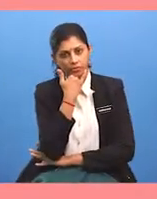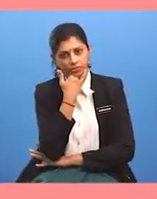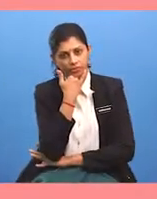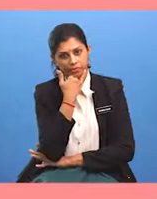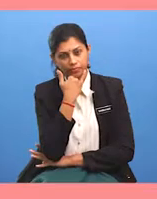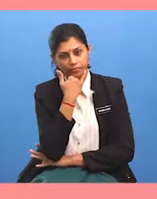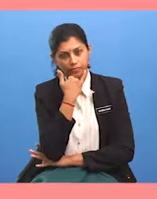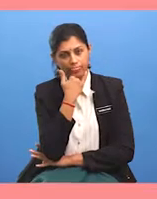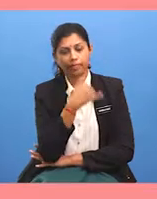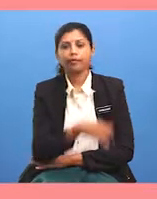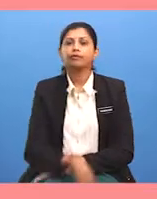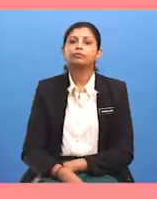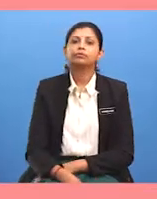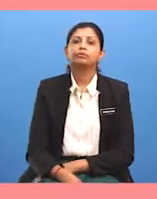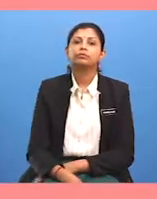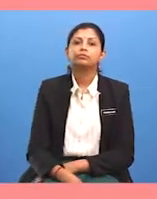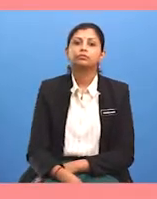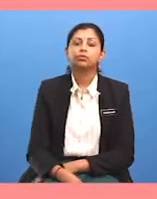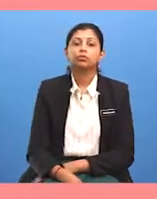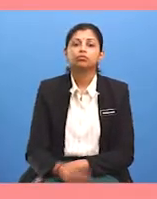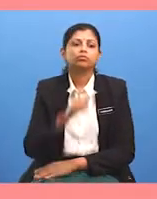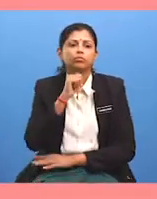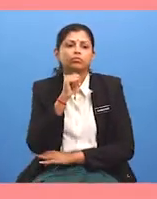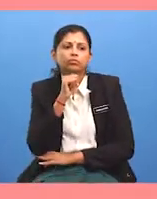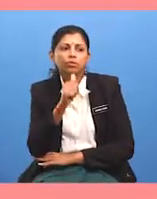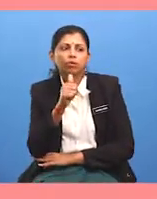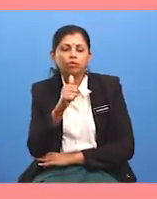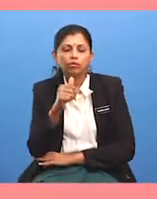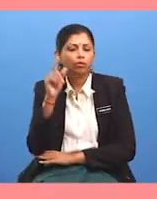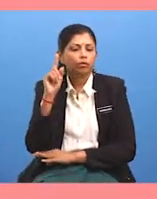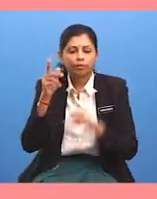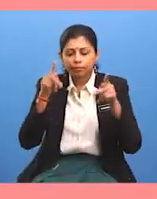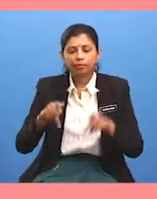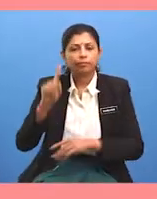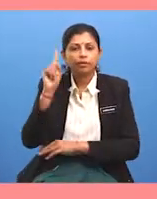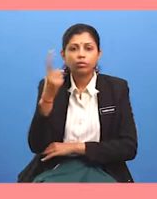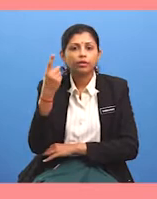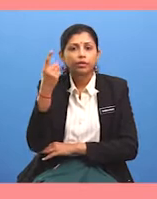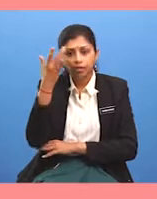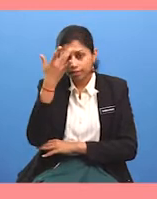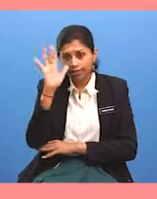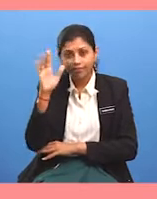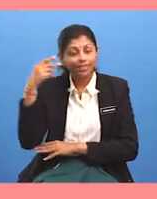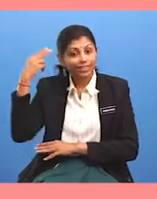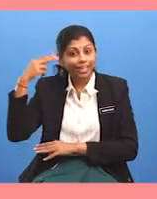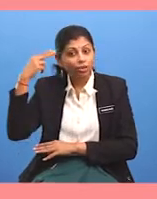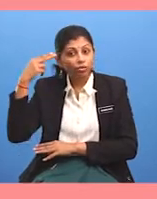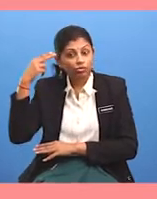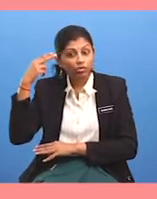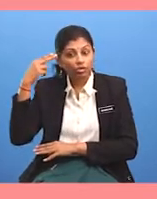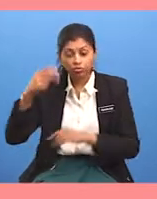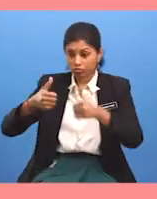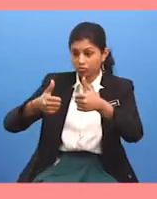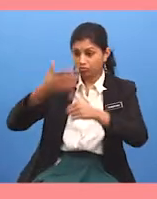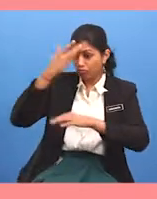a technology enthusiast in order to be successful either. Thus, option